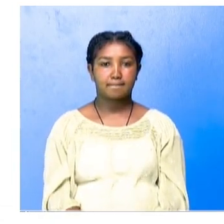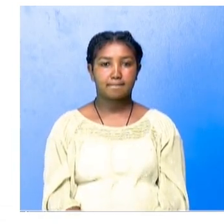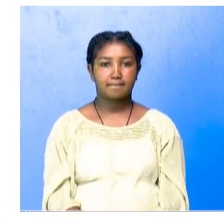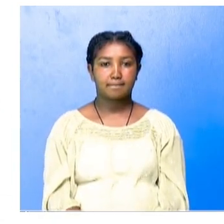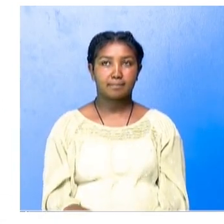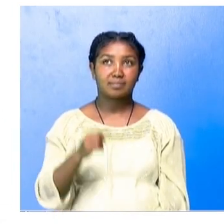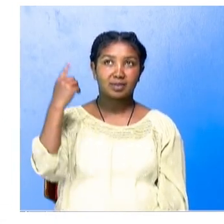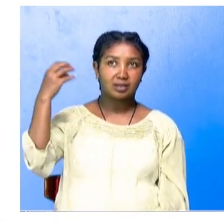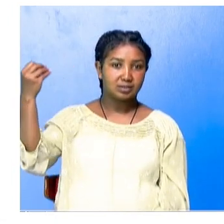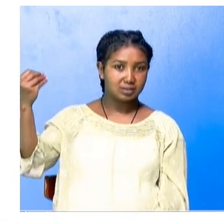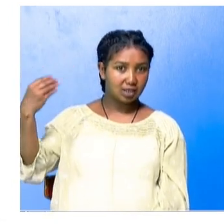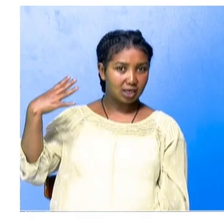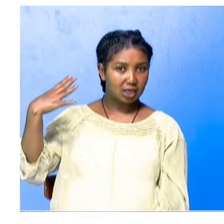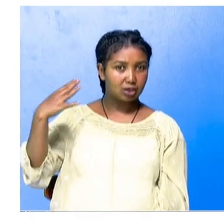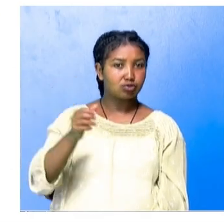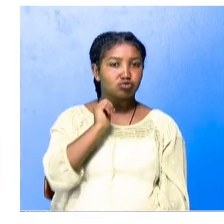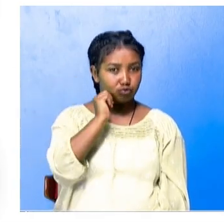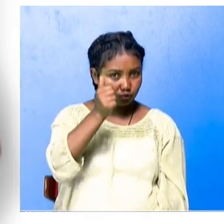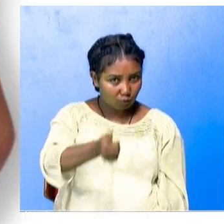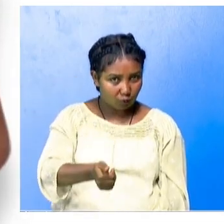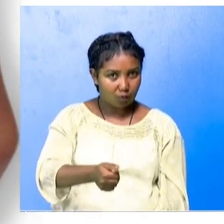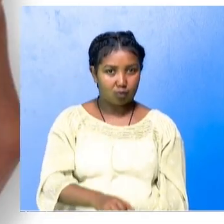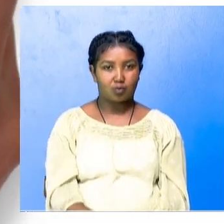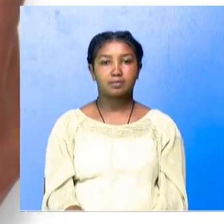sunny tomorrow.